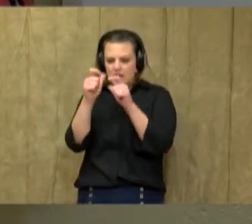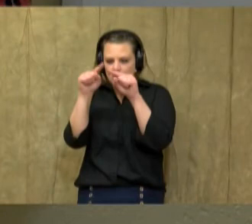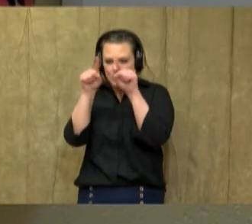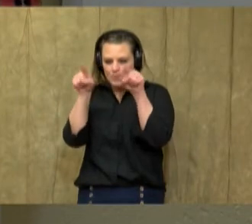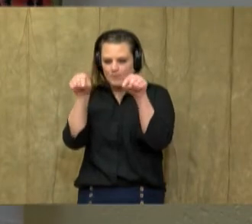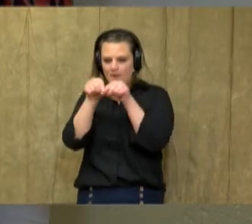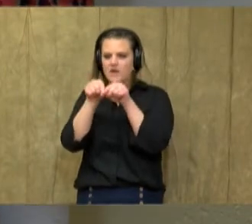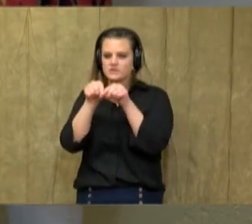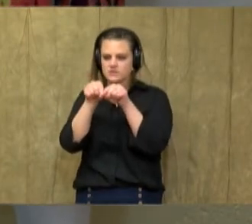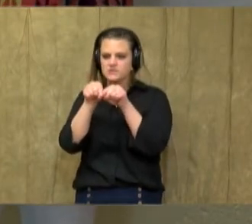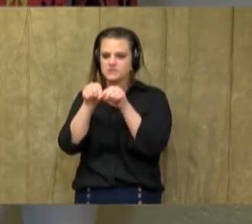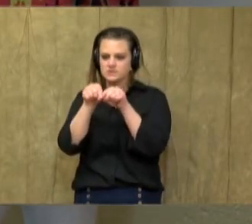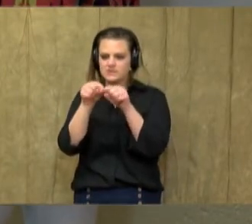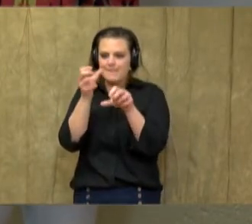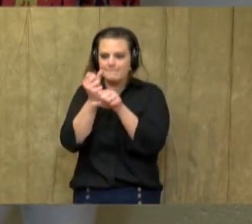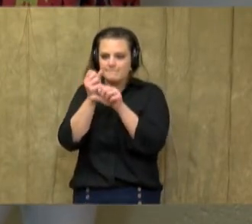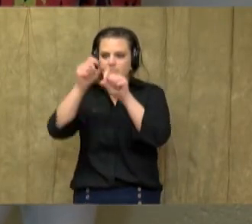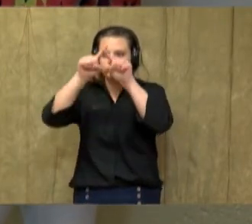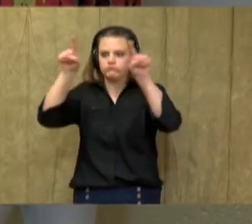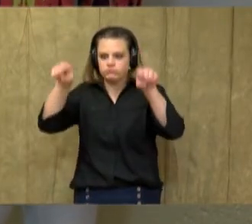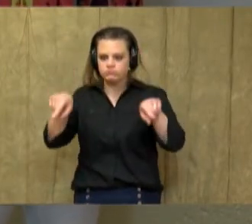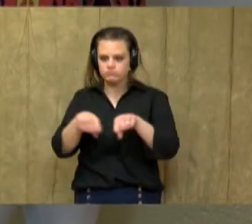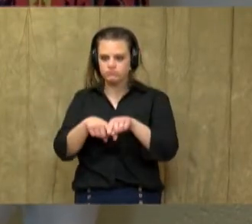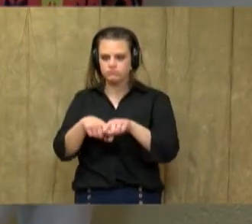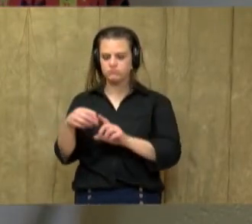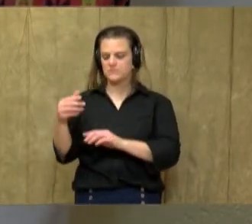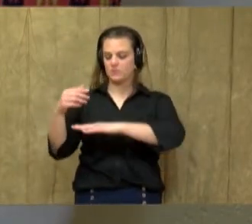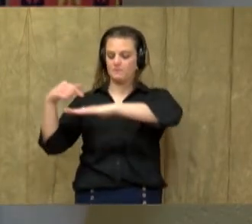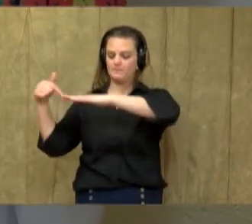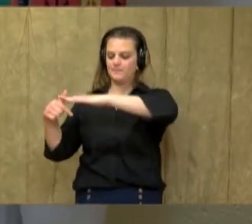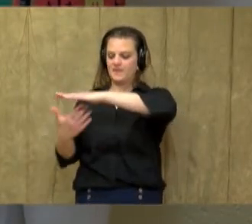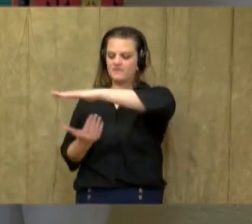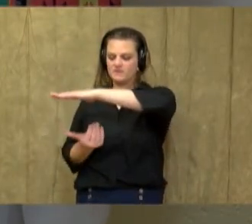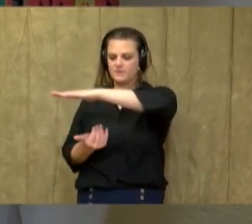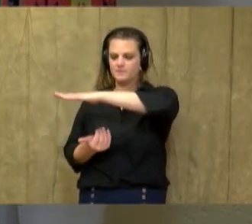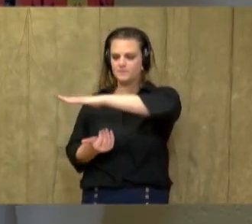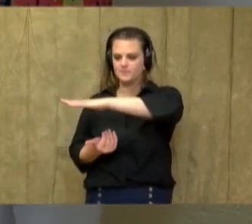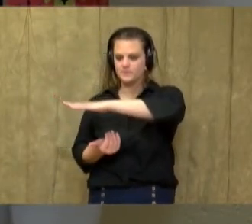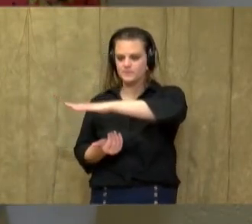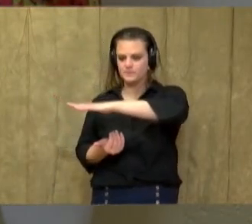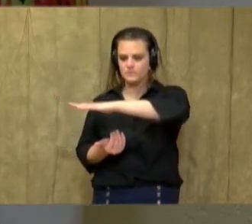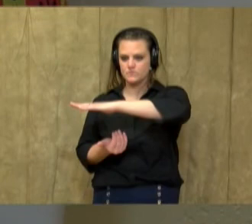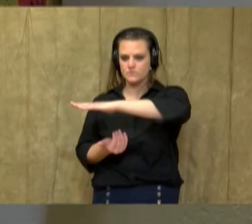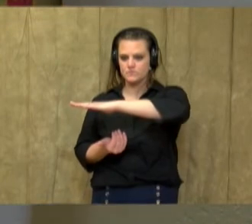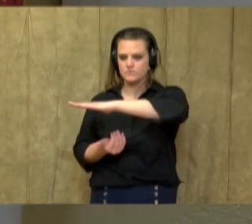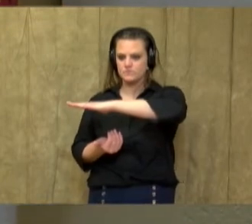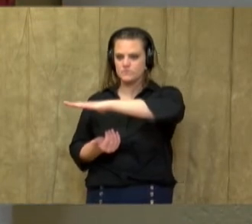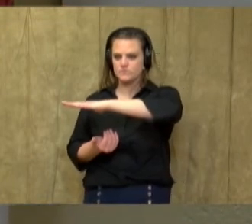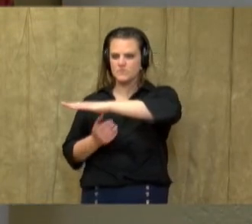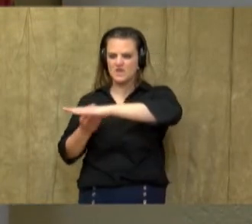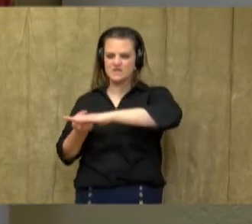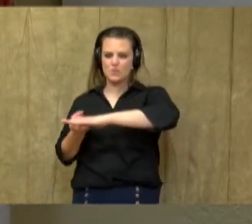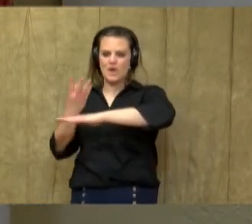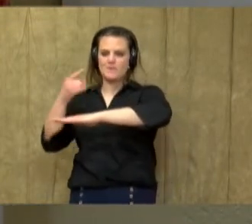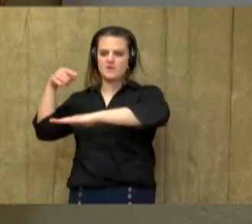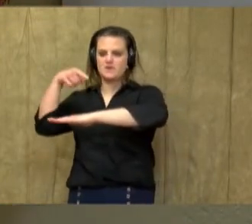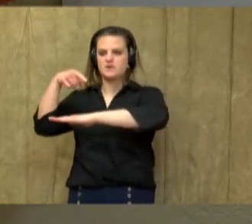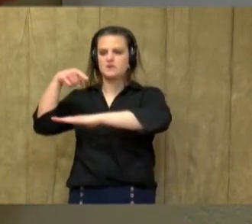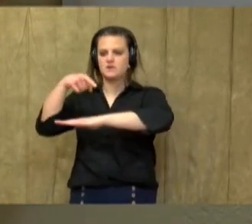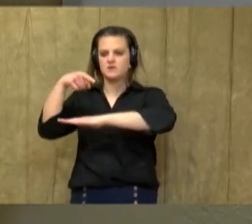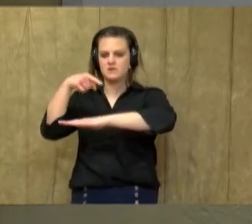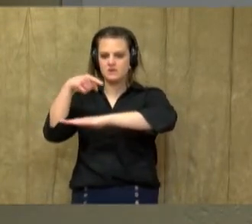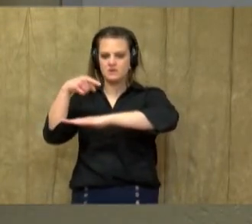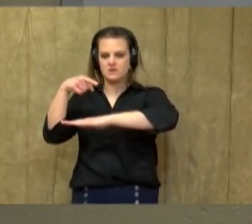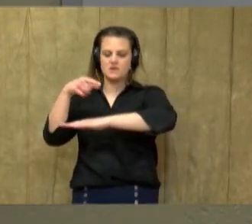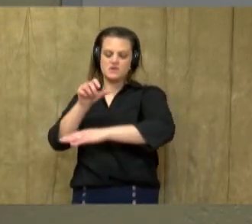boxes. And so 15 is my denominator. How many boxes